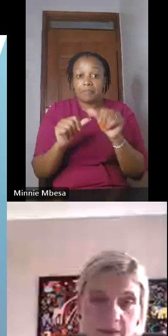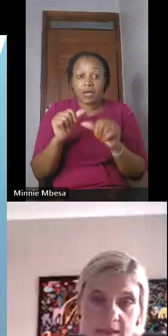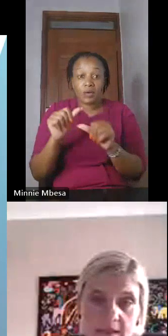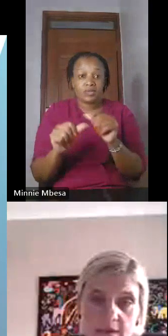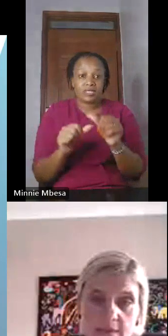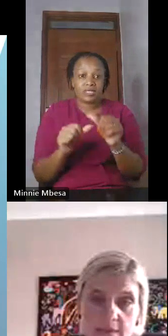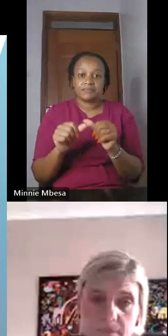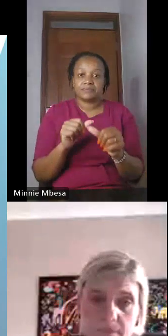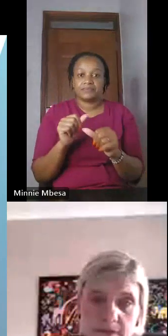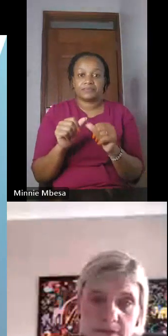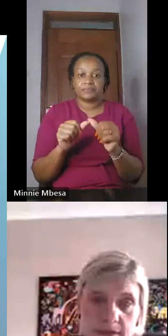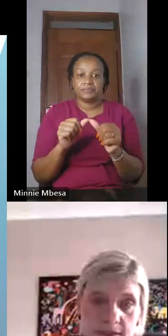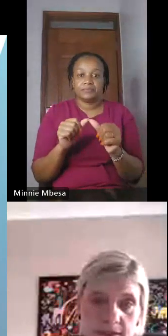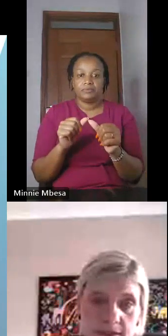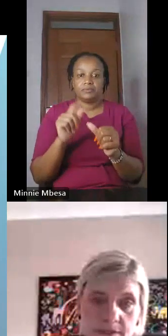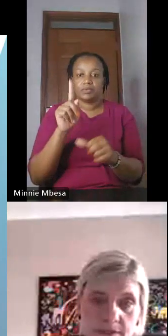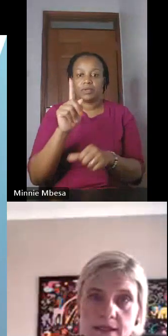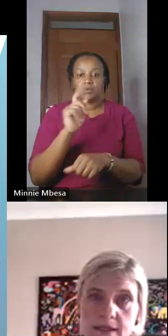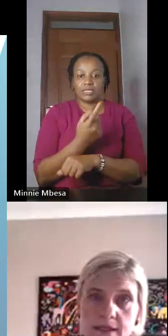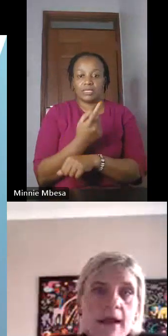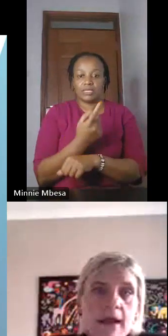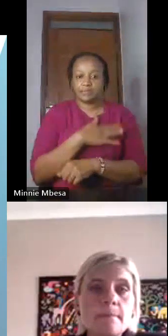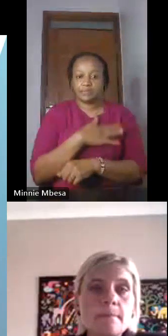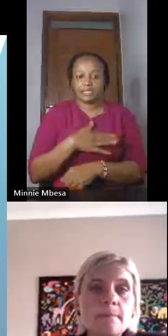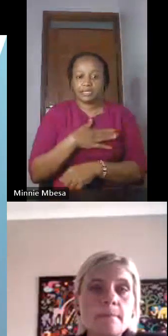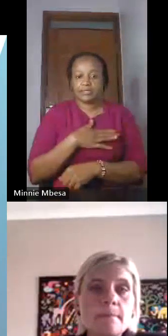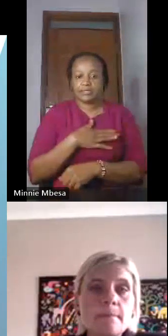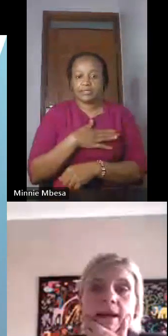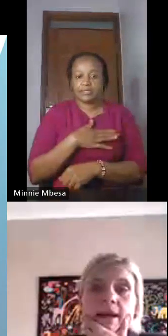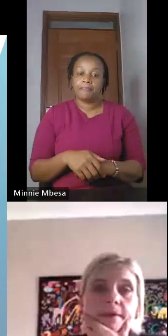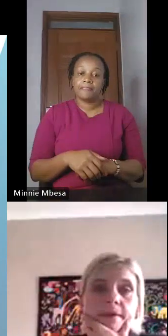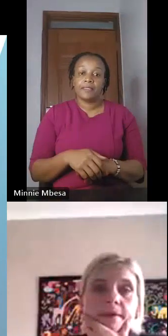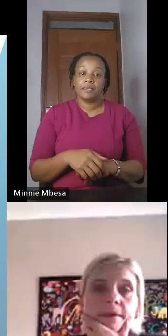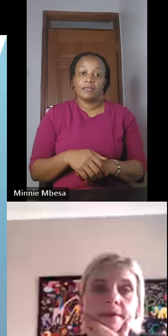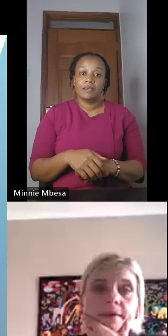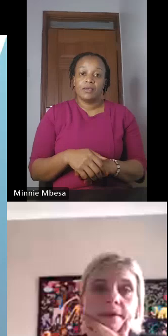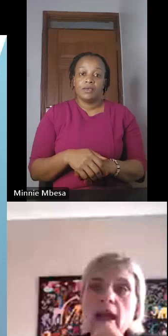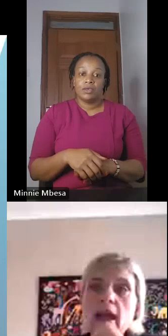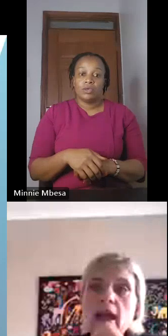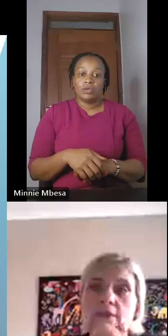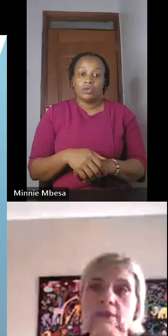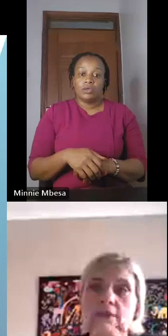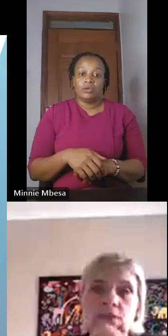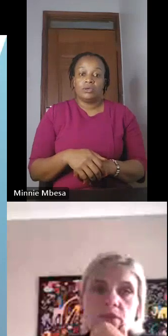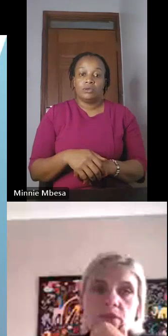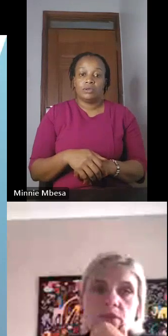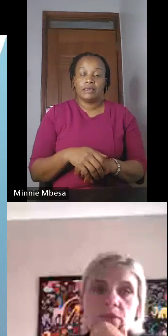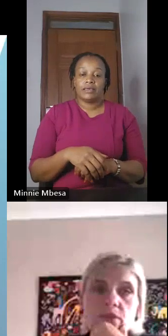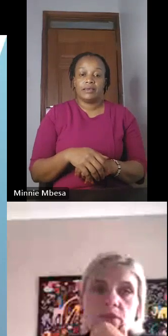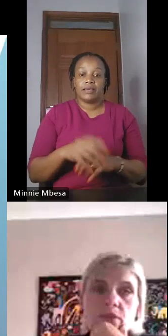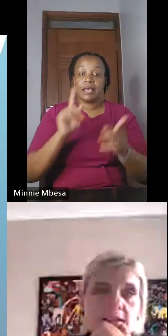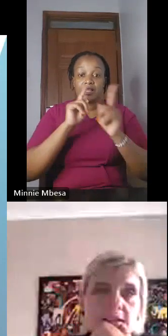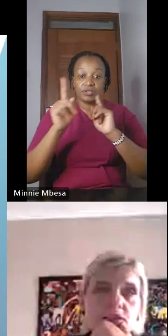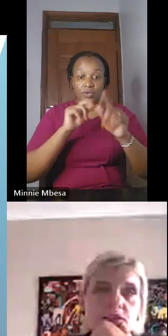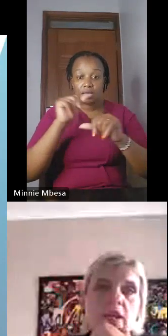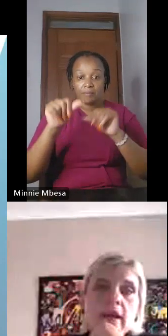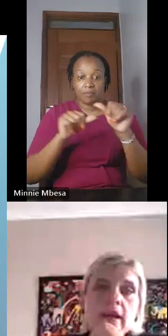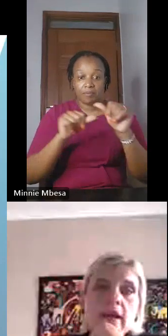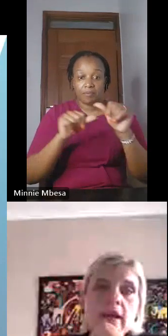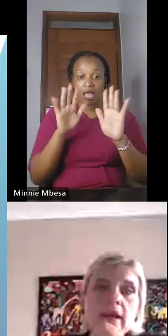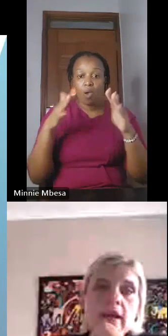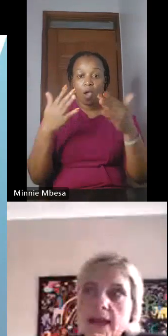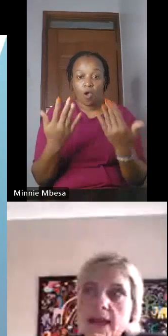give me 1 second, sorry. I just want to see something around, how you can